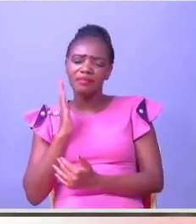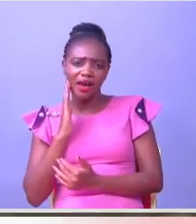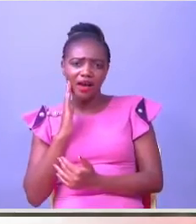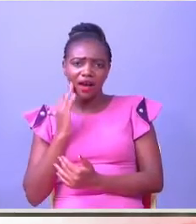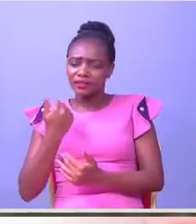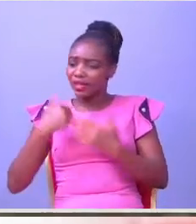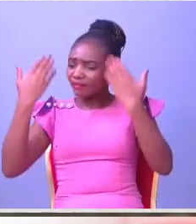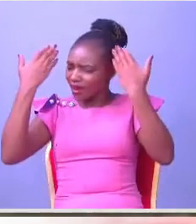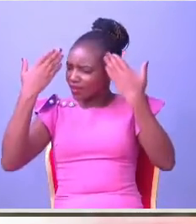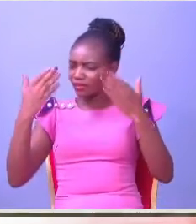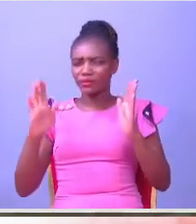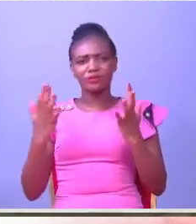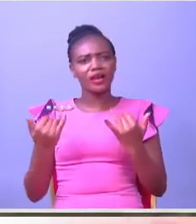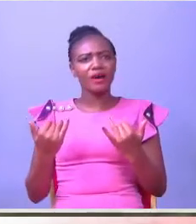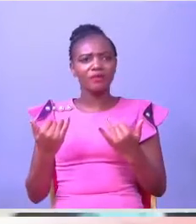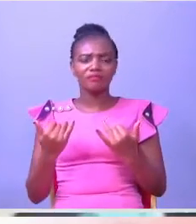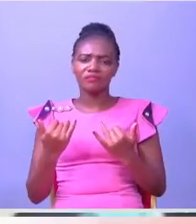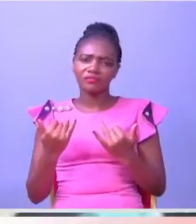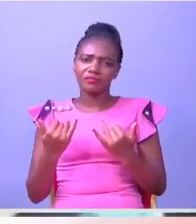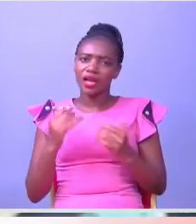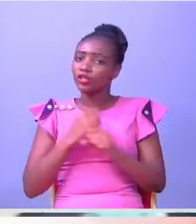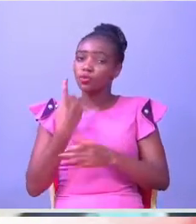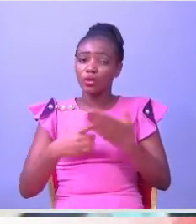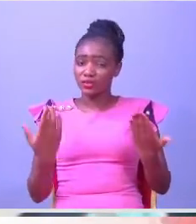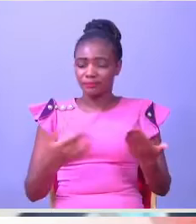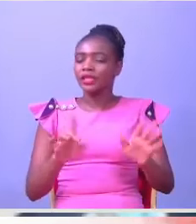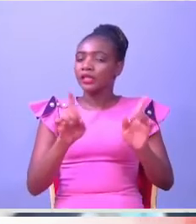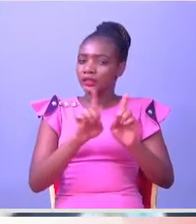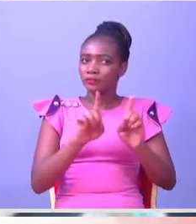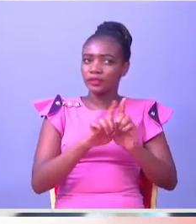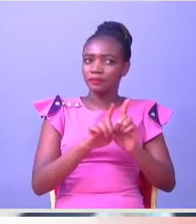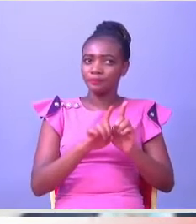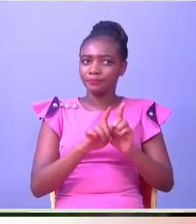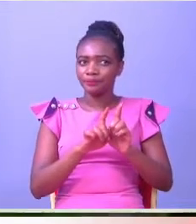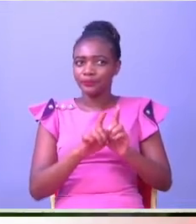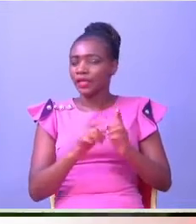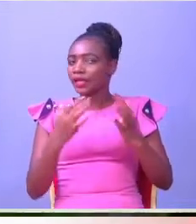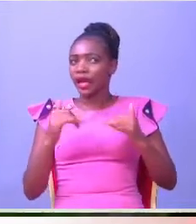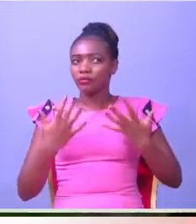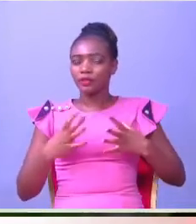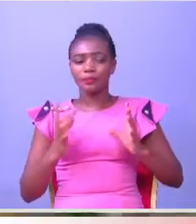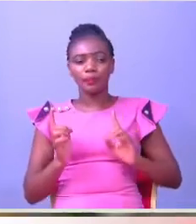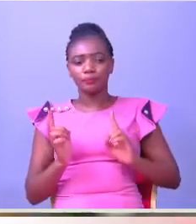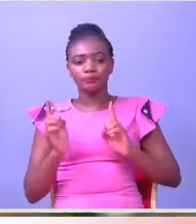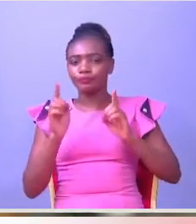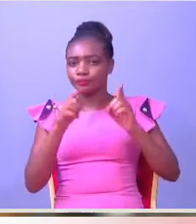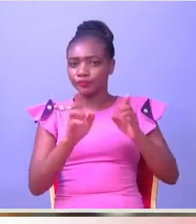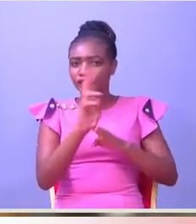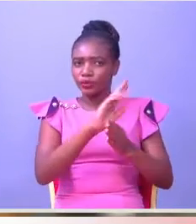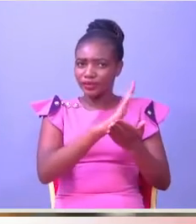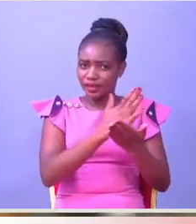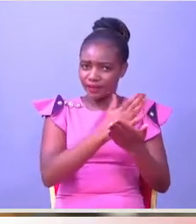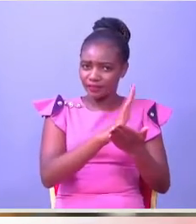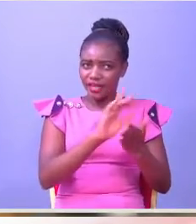sote hata tumegonjeka mama yangu ni mgonjwa kabisa. It turned out that victims were frogmarched to a field, hacked by machetes before they